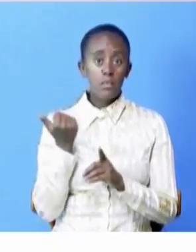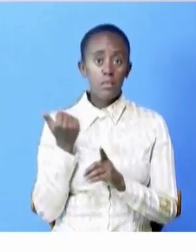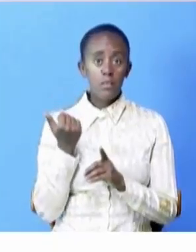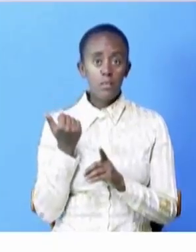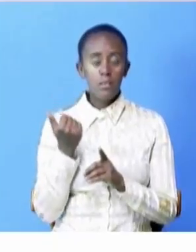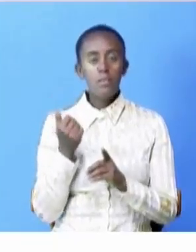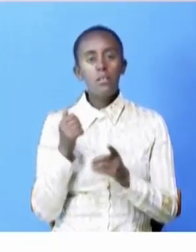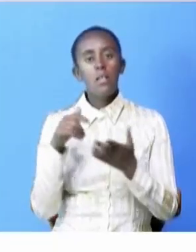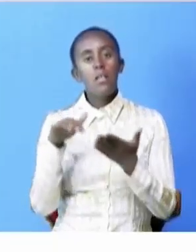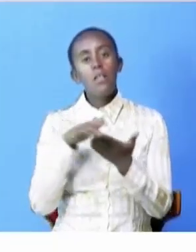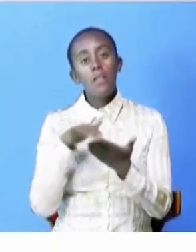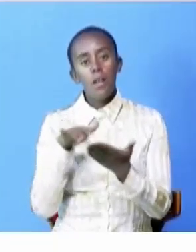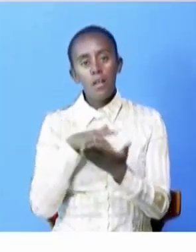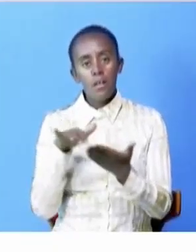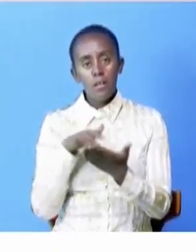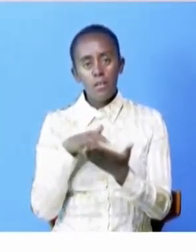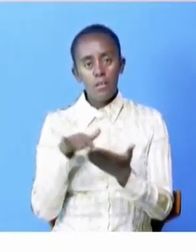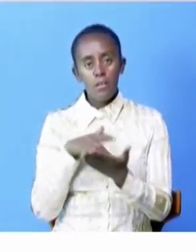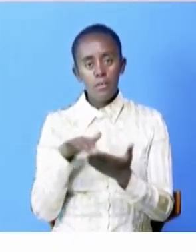study,